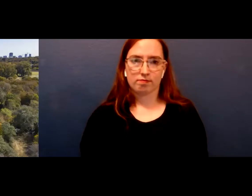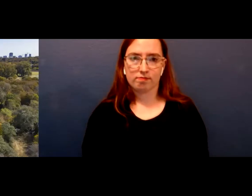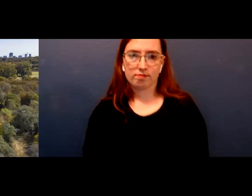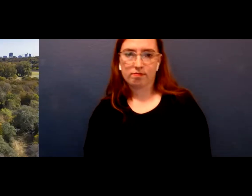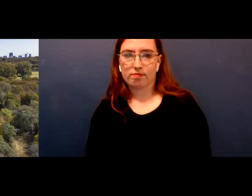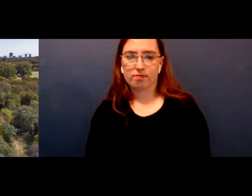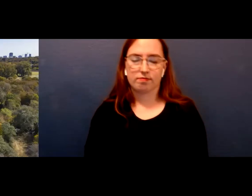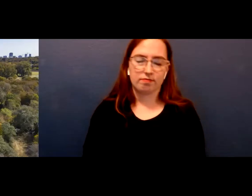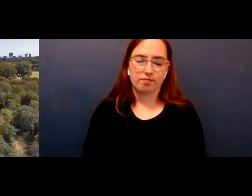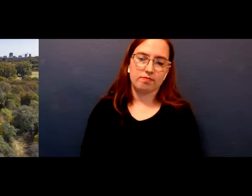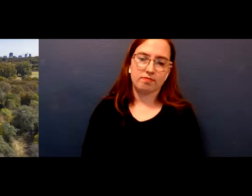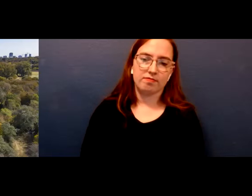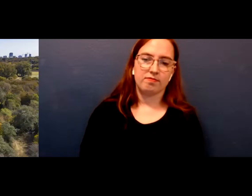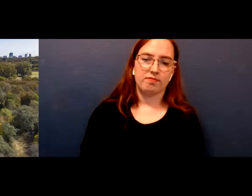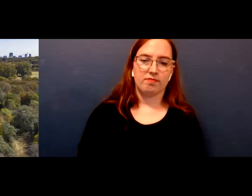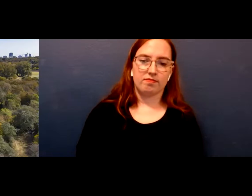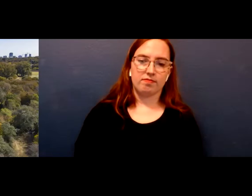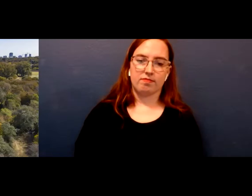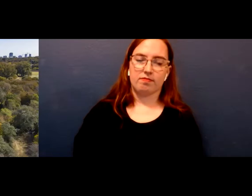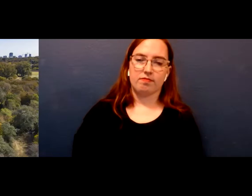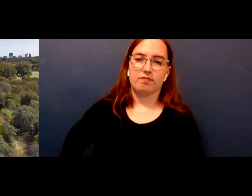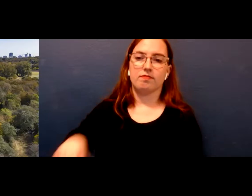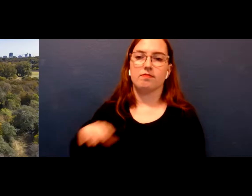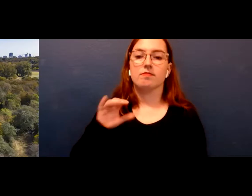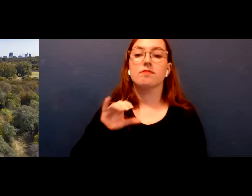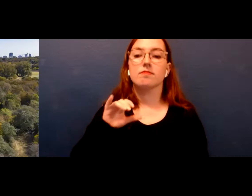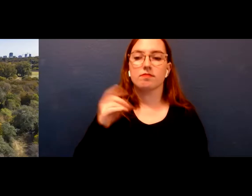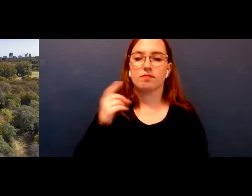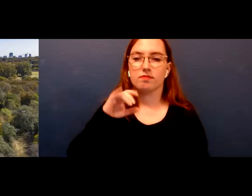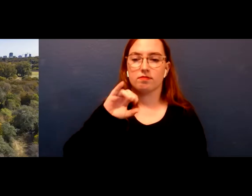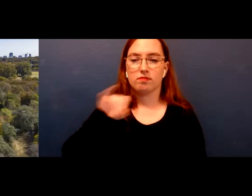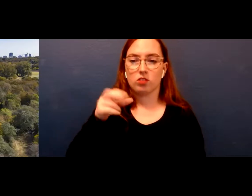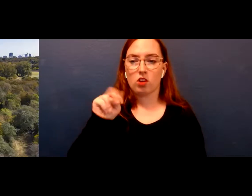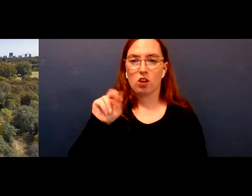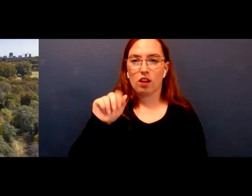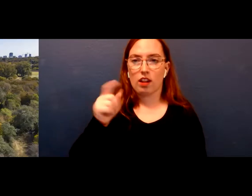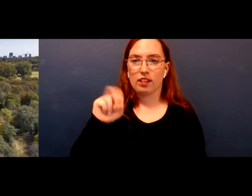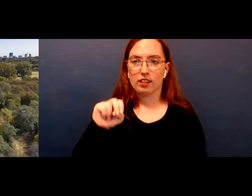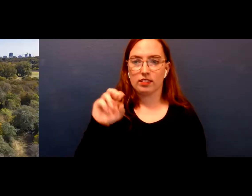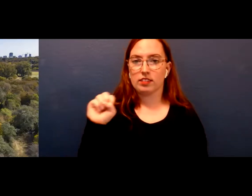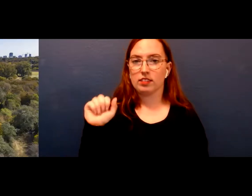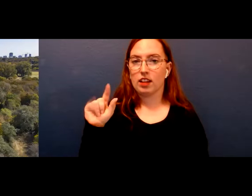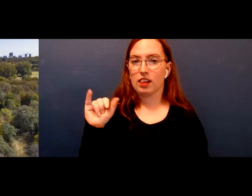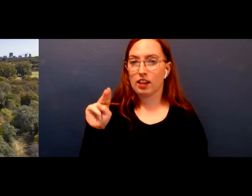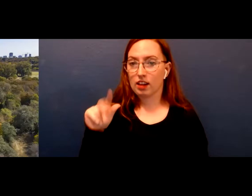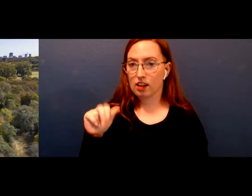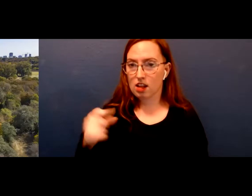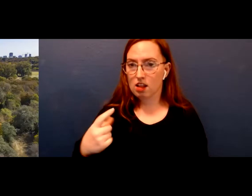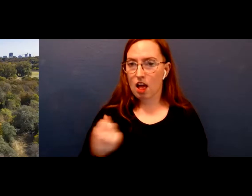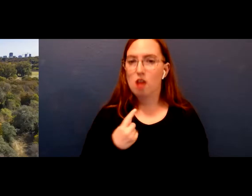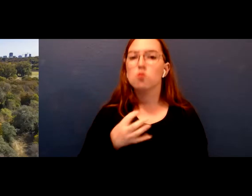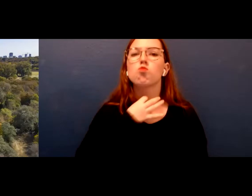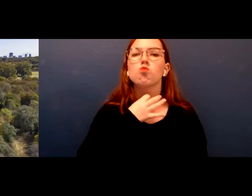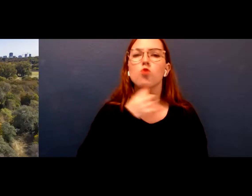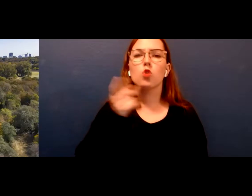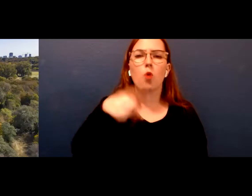Right, I see a question from Jonathan Salinas. How have you all reached out to the east side? Who is on